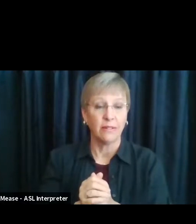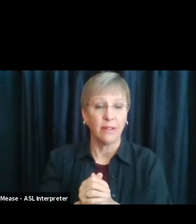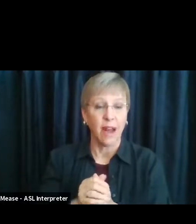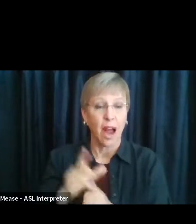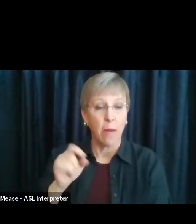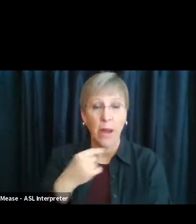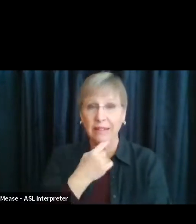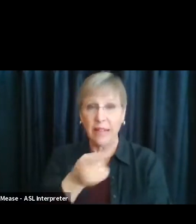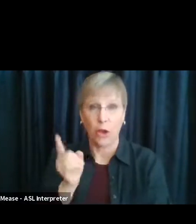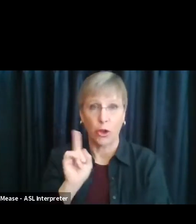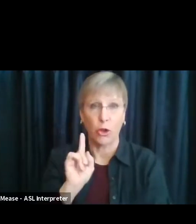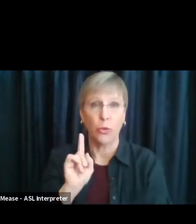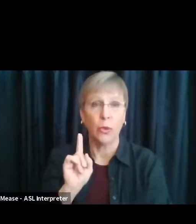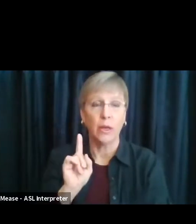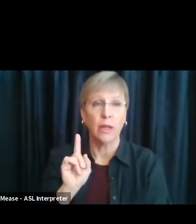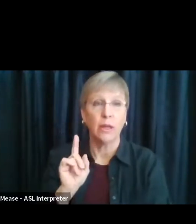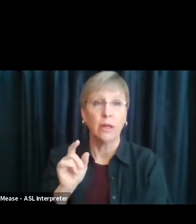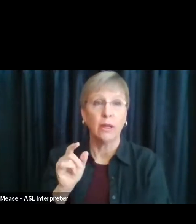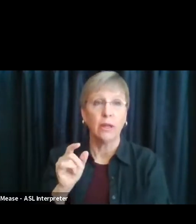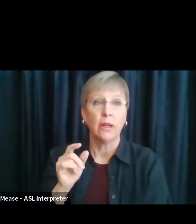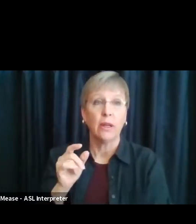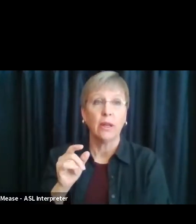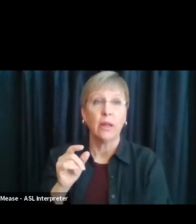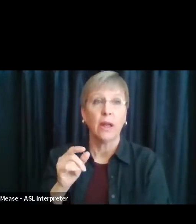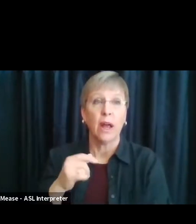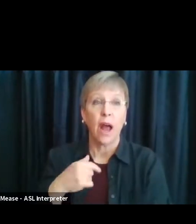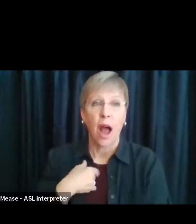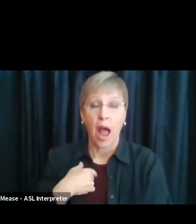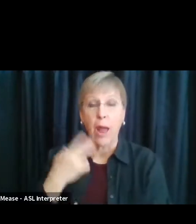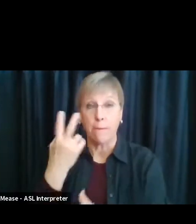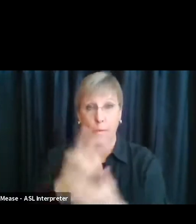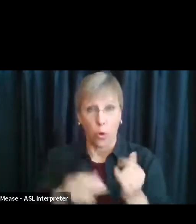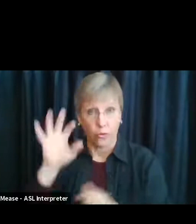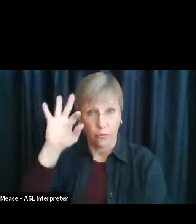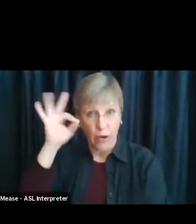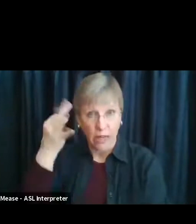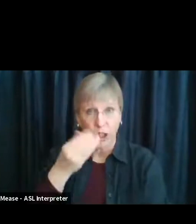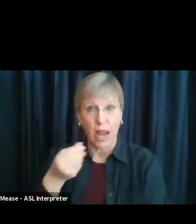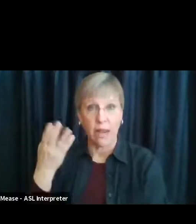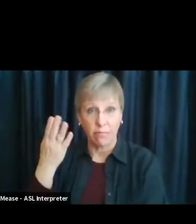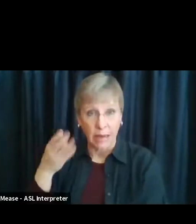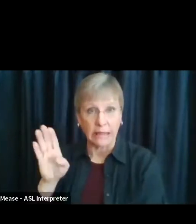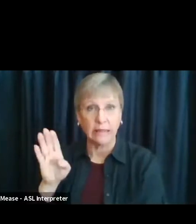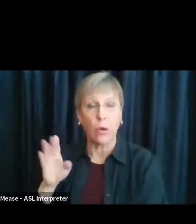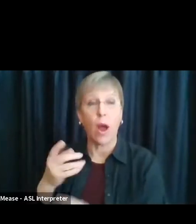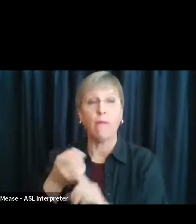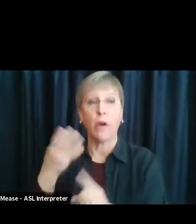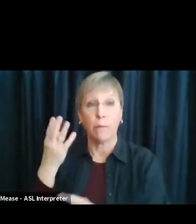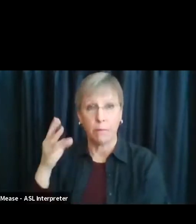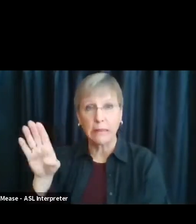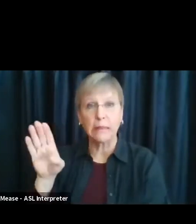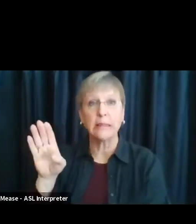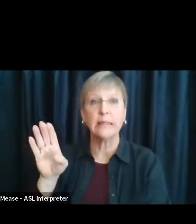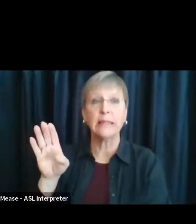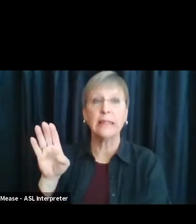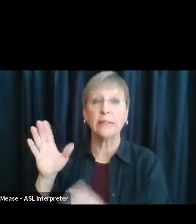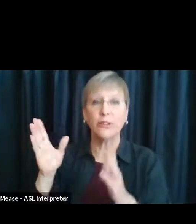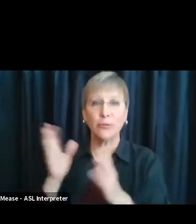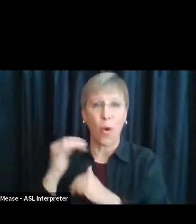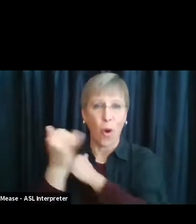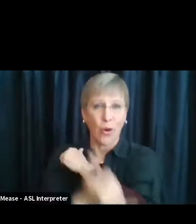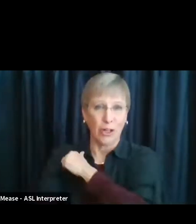that I'm both French and Beninese. So I come from Benin, this very little